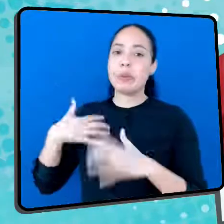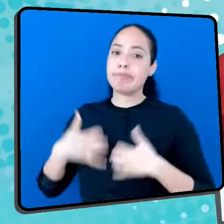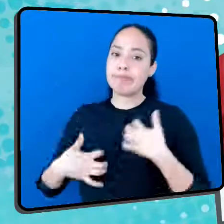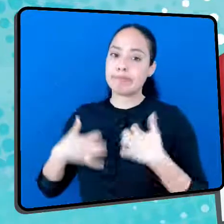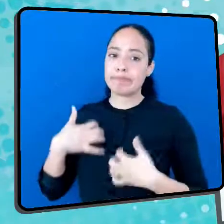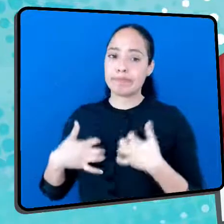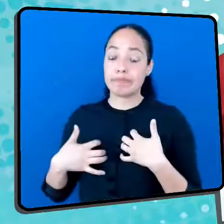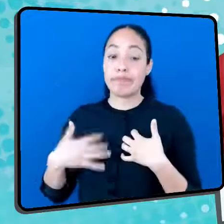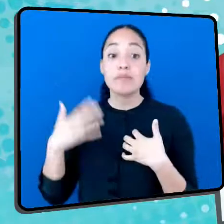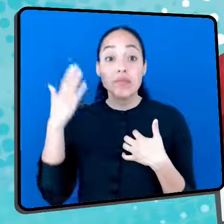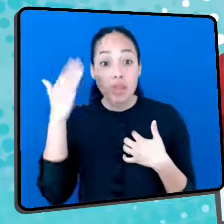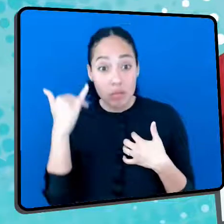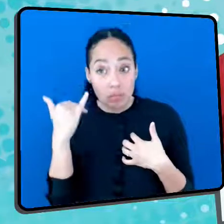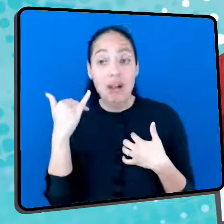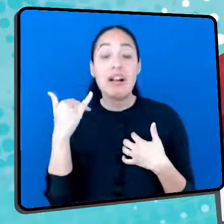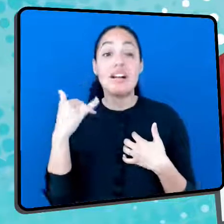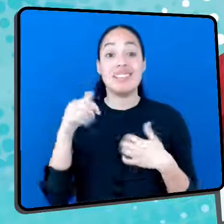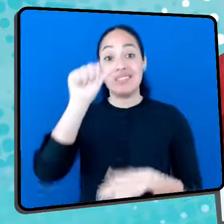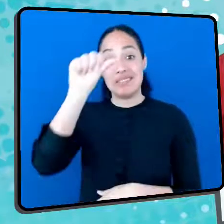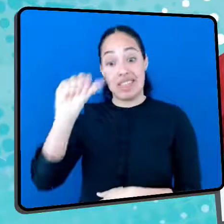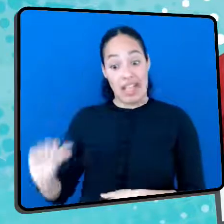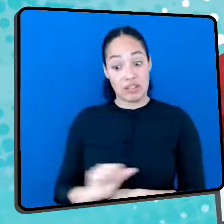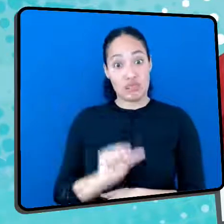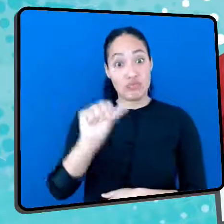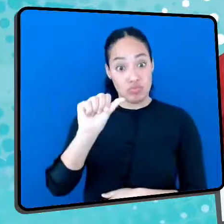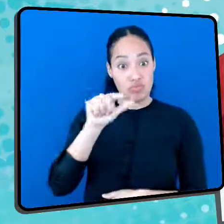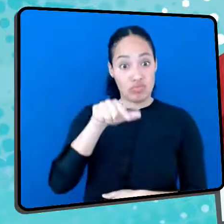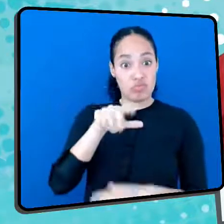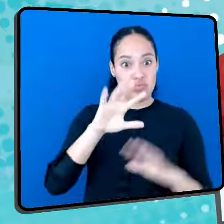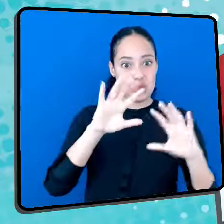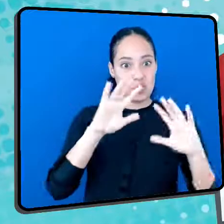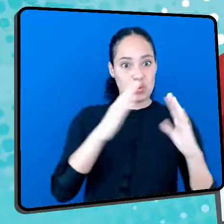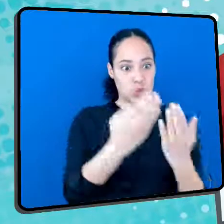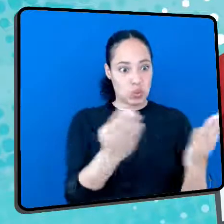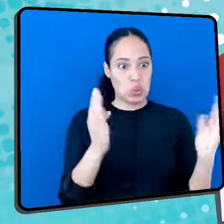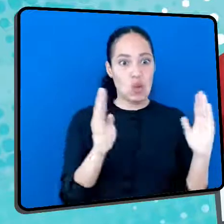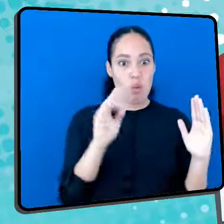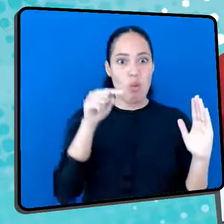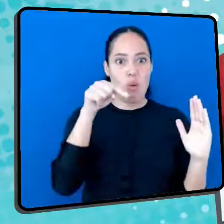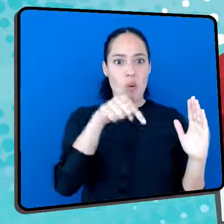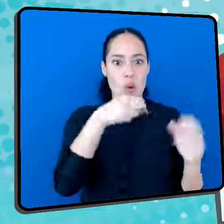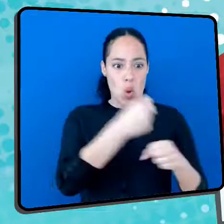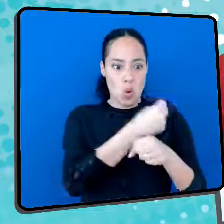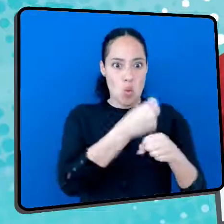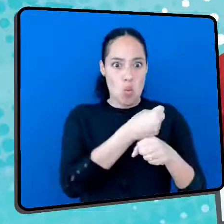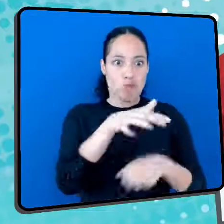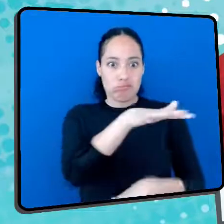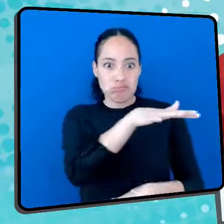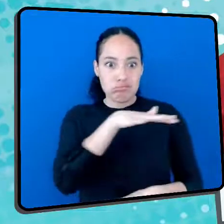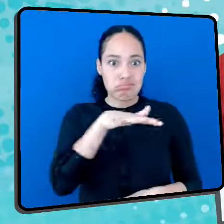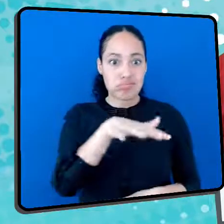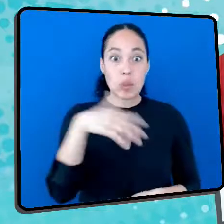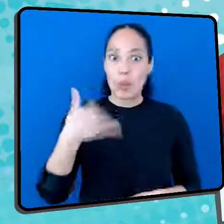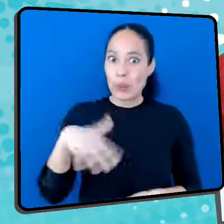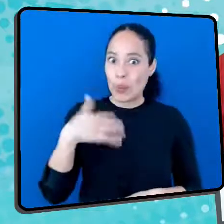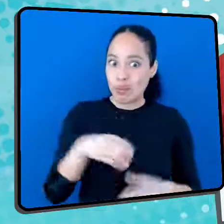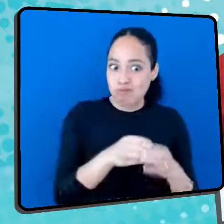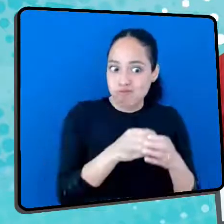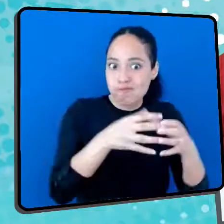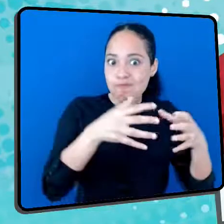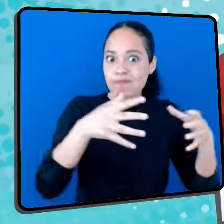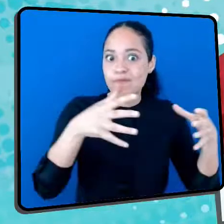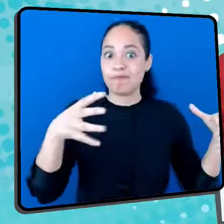Machine Learning Studio and then the workspace was always like a big thing, and that project was focusing